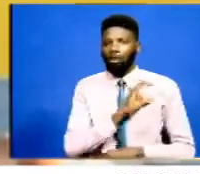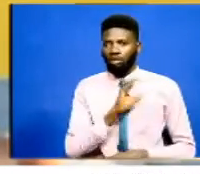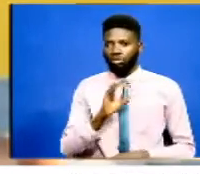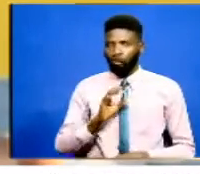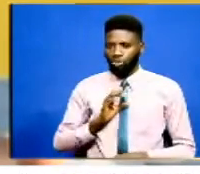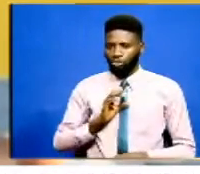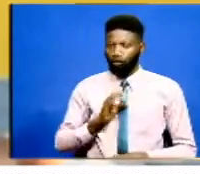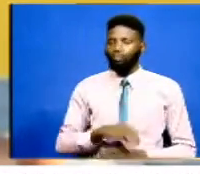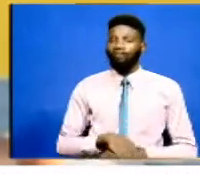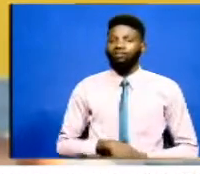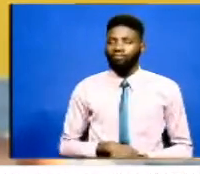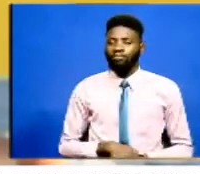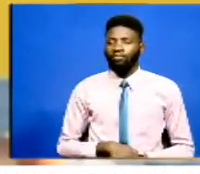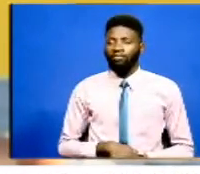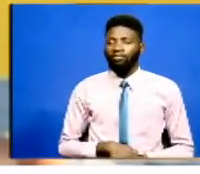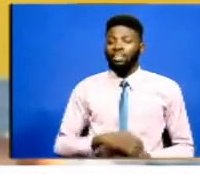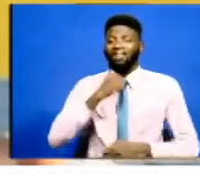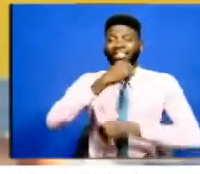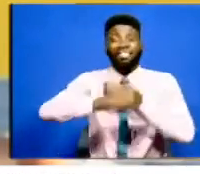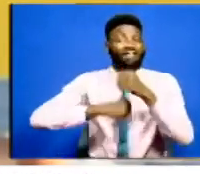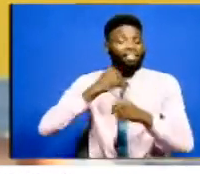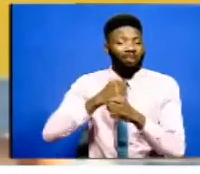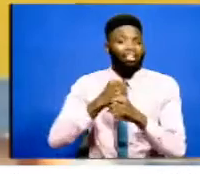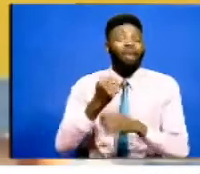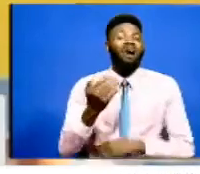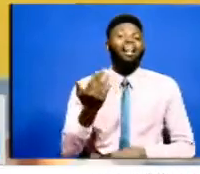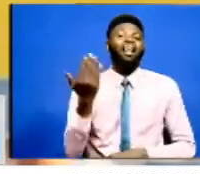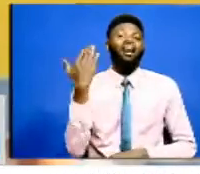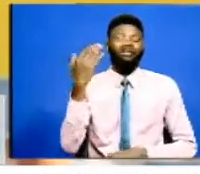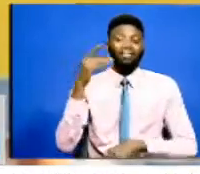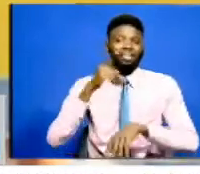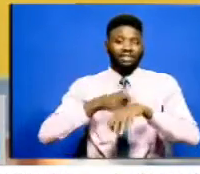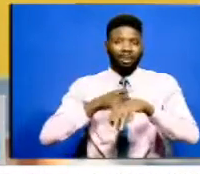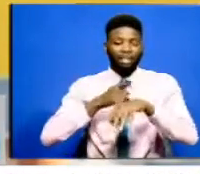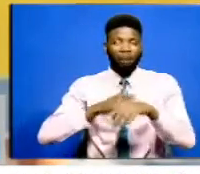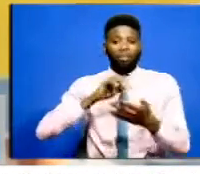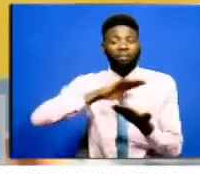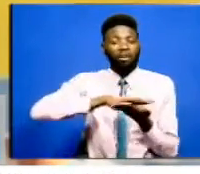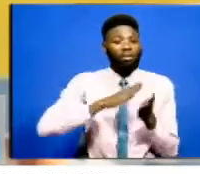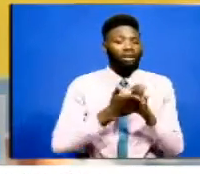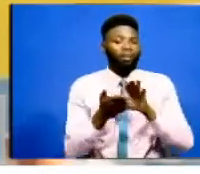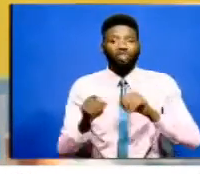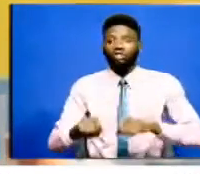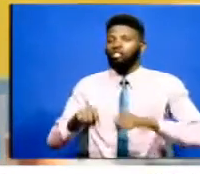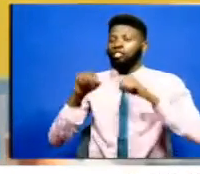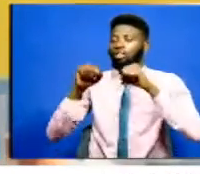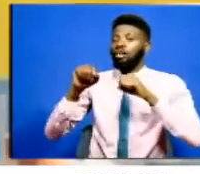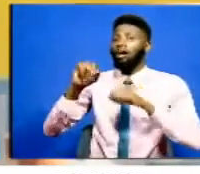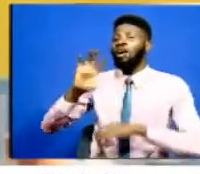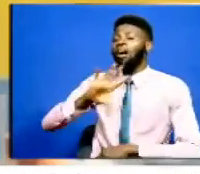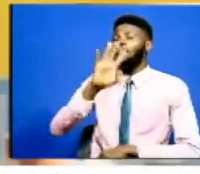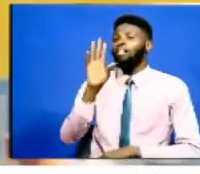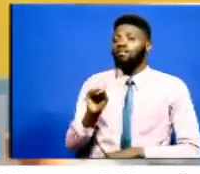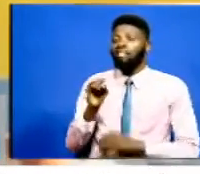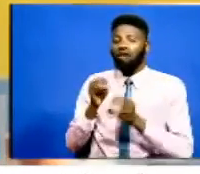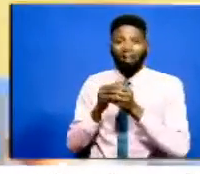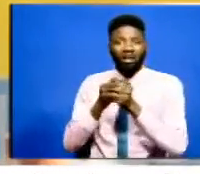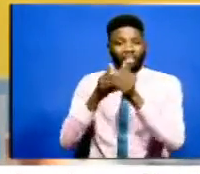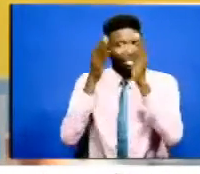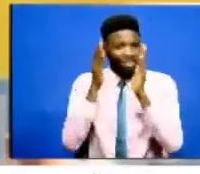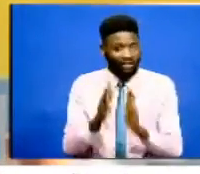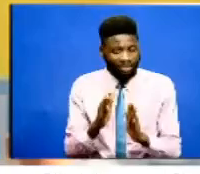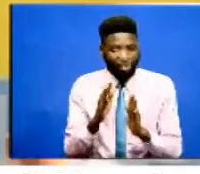Last year, upon taking over the chairmanship of the Africa Leaders Malaria Alliance,